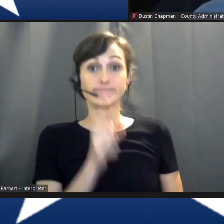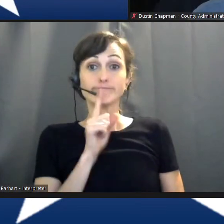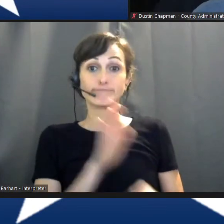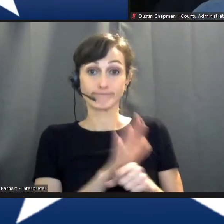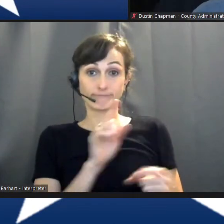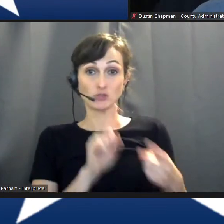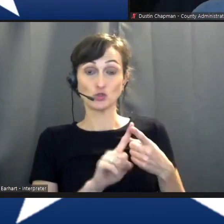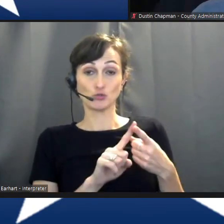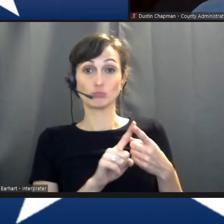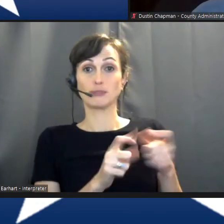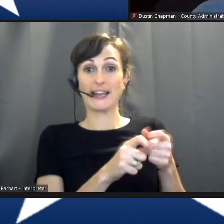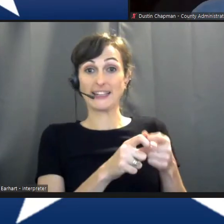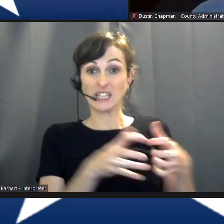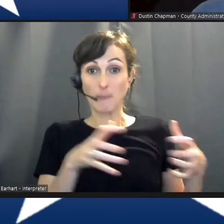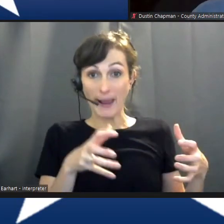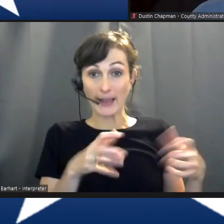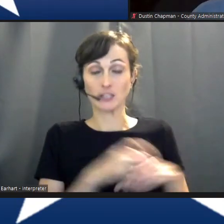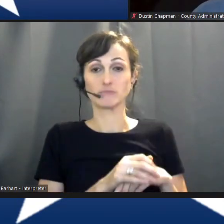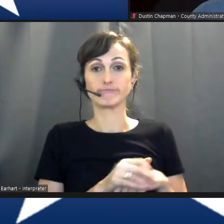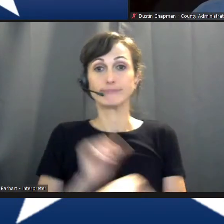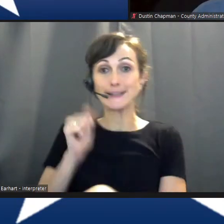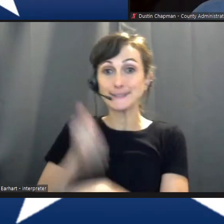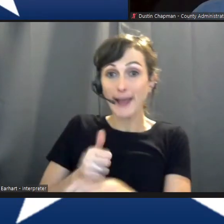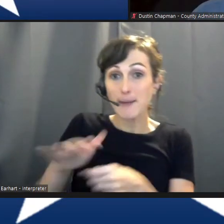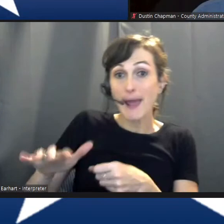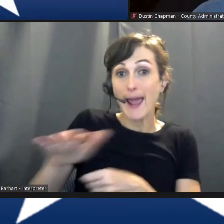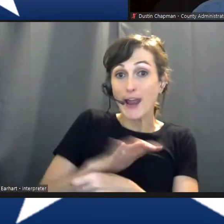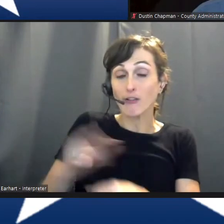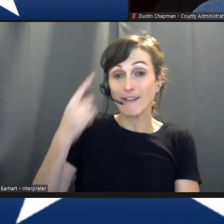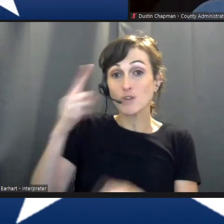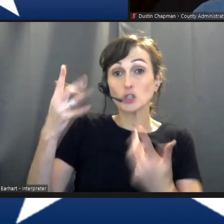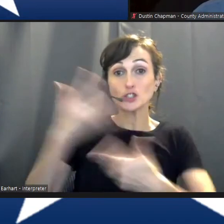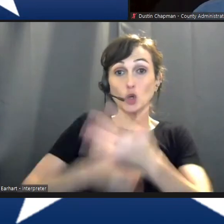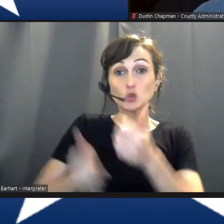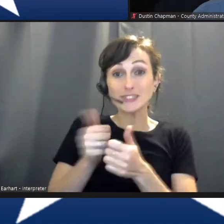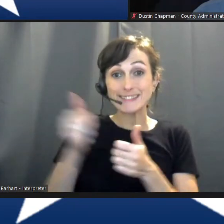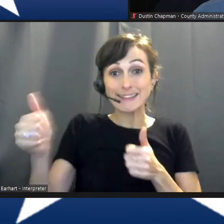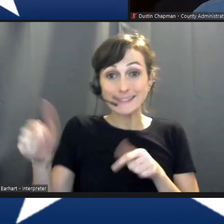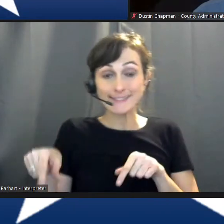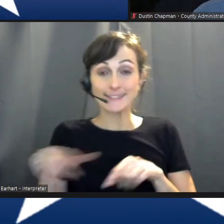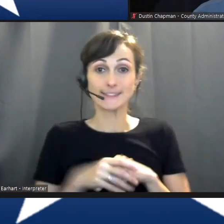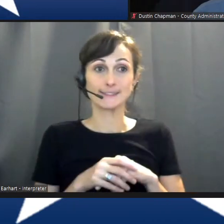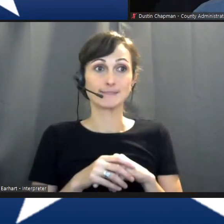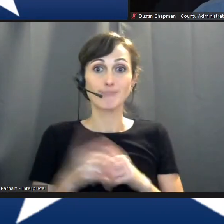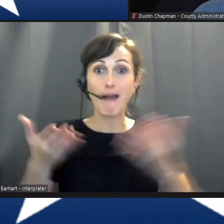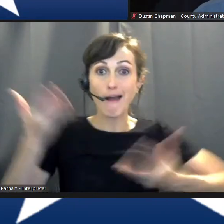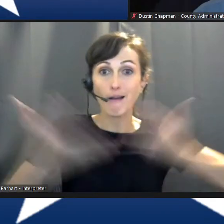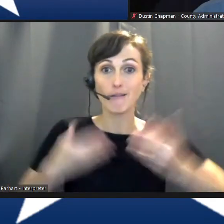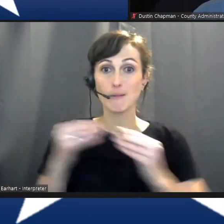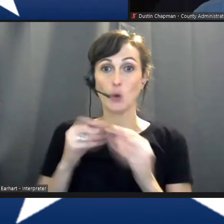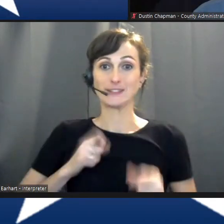distancing, increasing staff, stuff like that. So